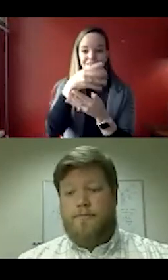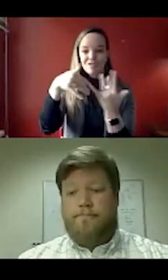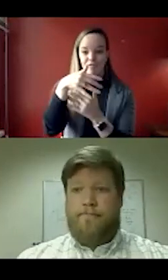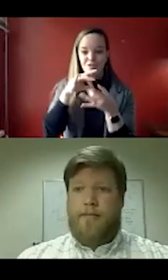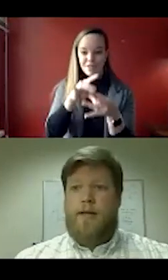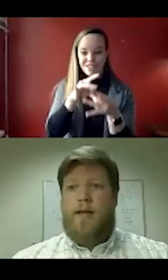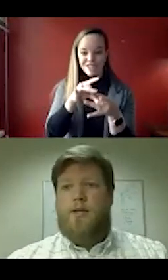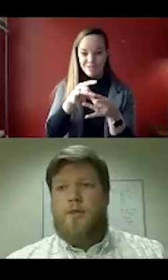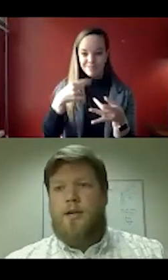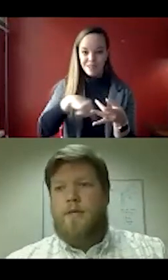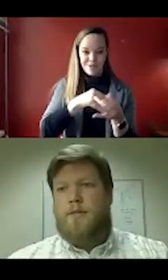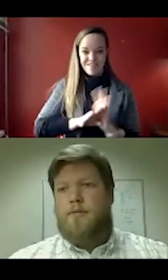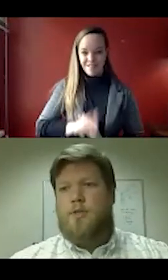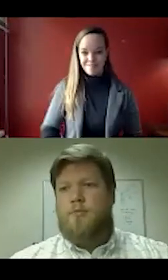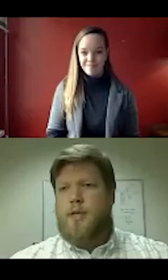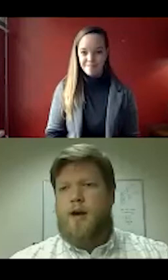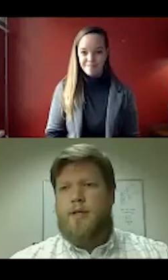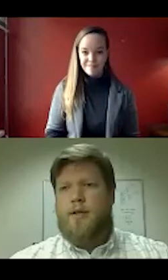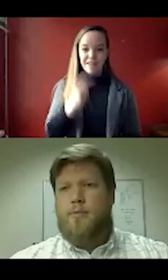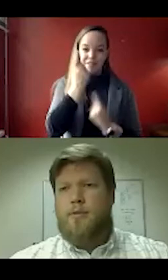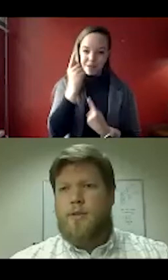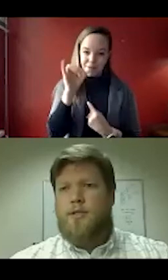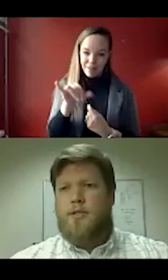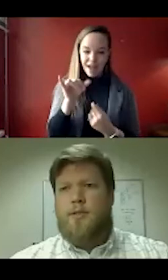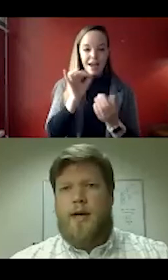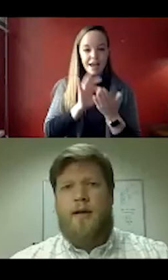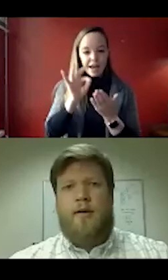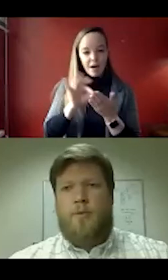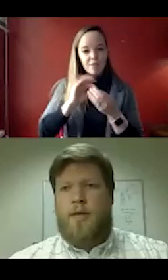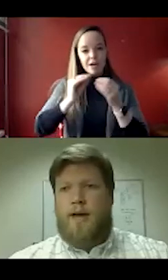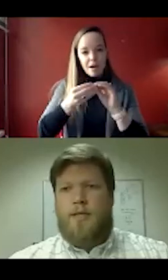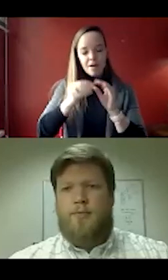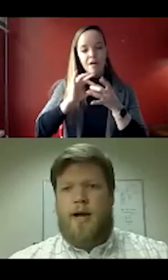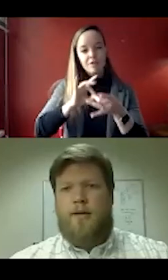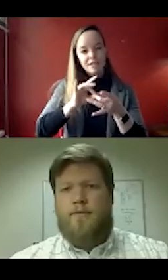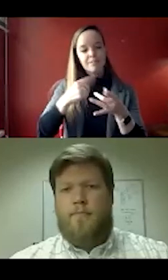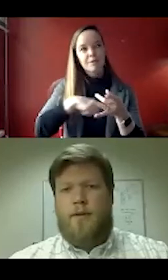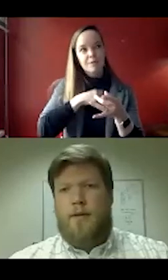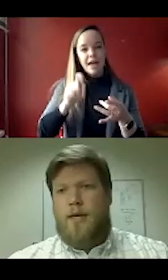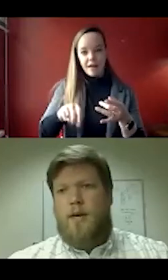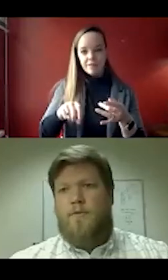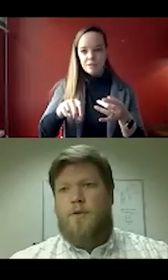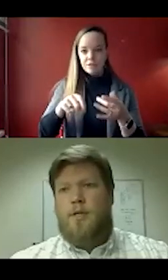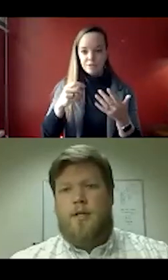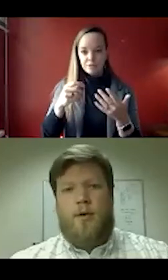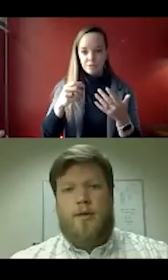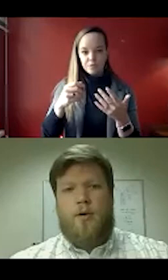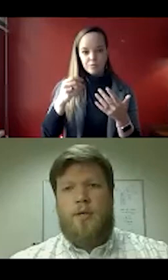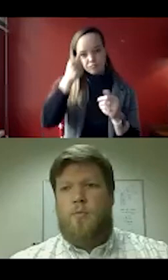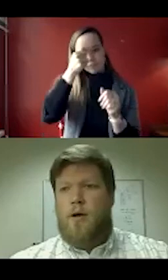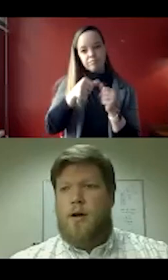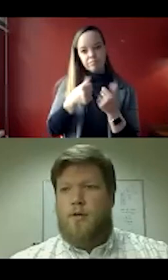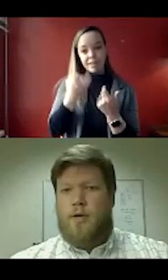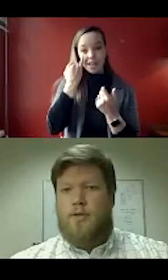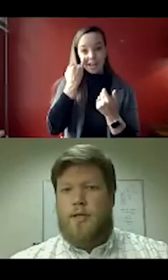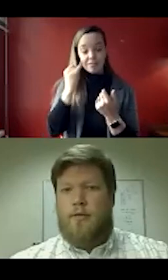involved. And you can think of this just counting the number of relationships that we have to keep track of. If you're dealing with only